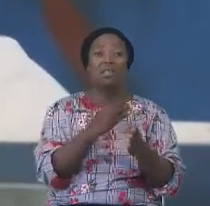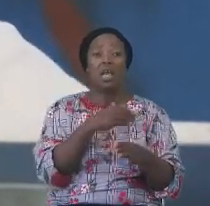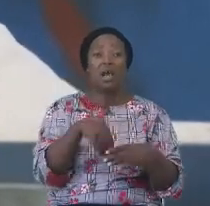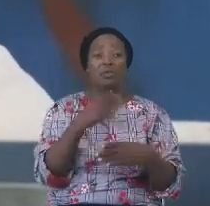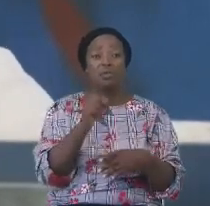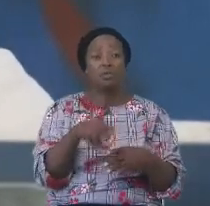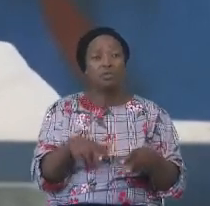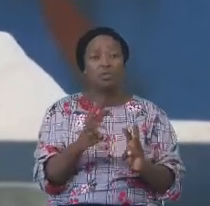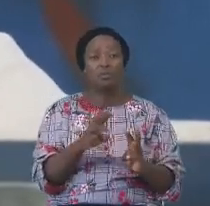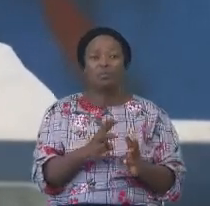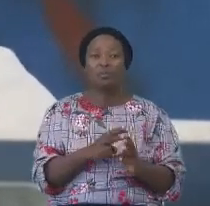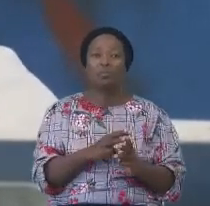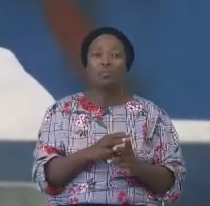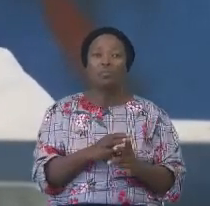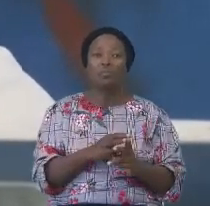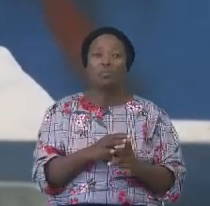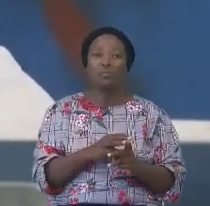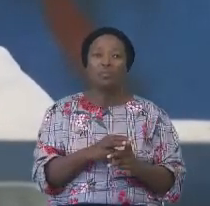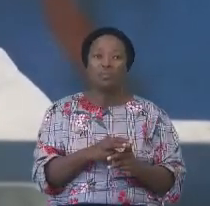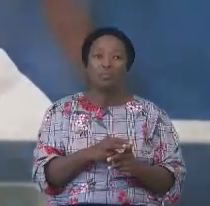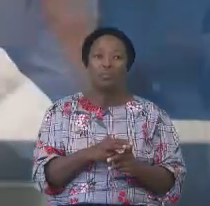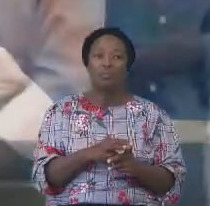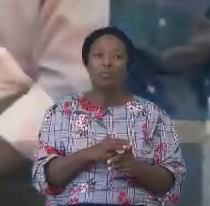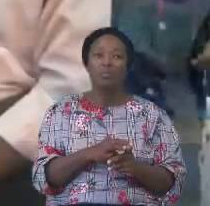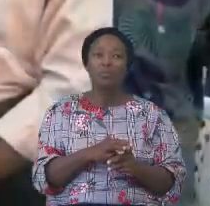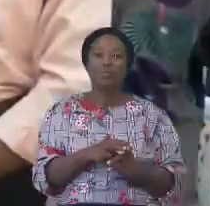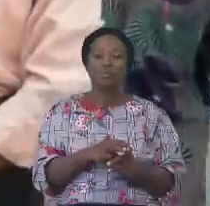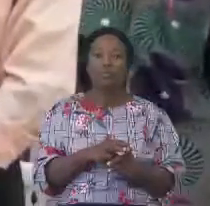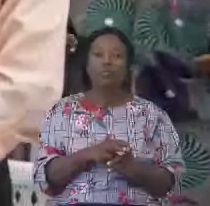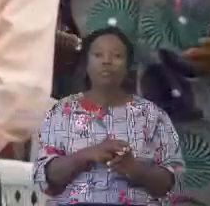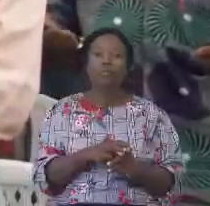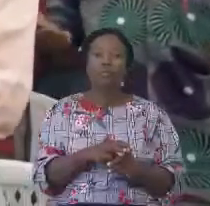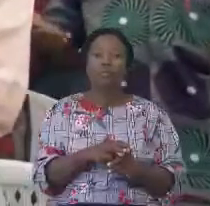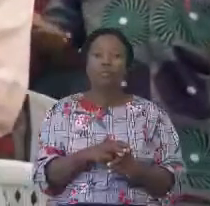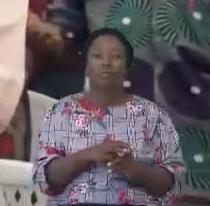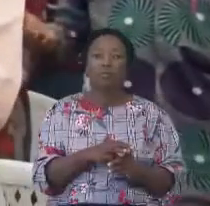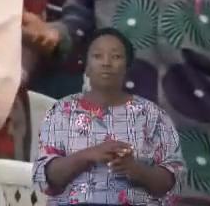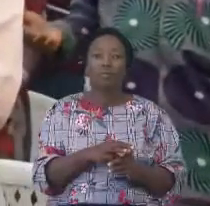Punishment forever and ever, taken out of the way.